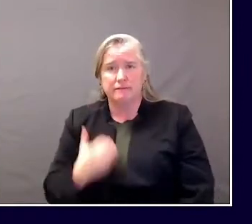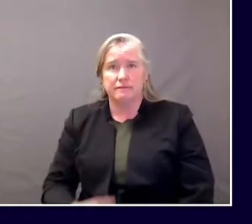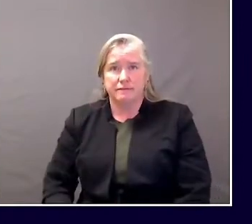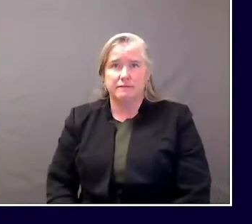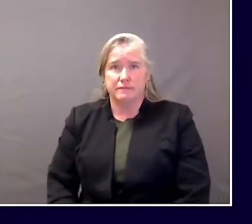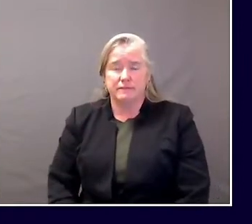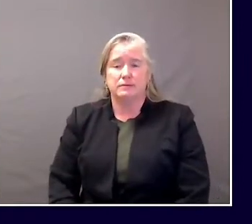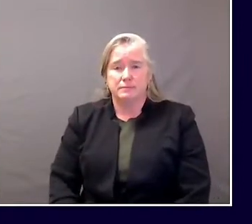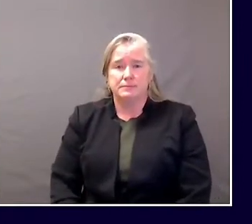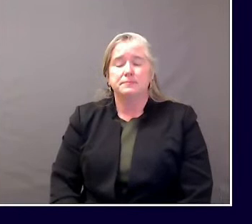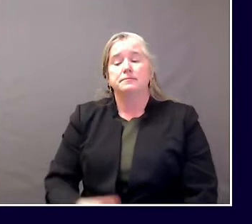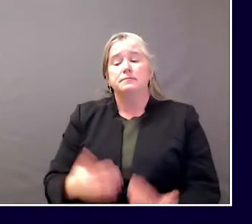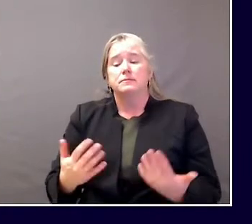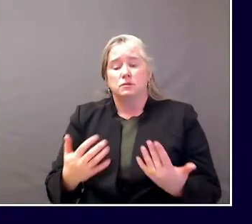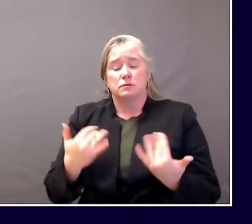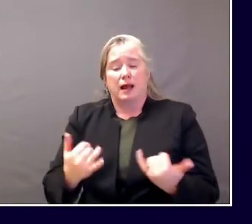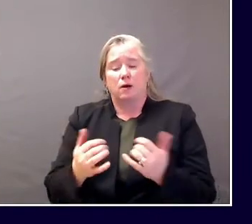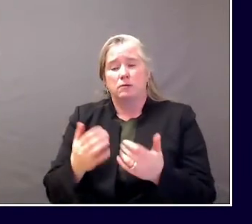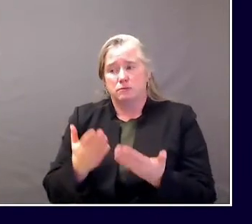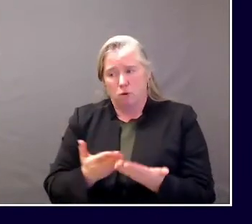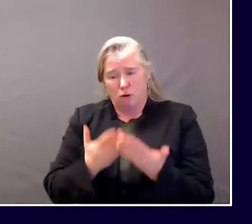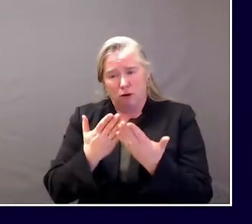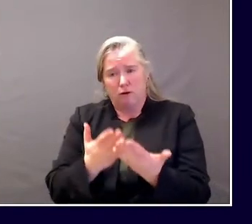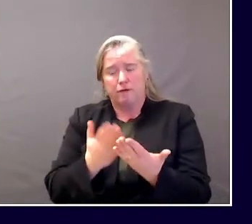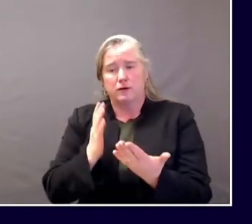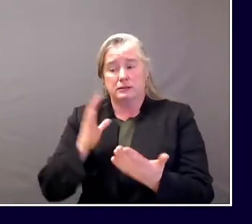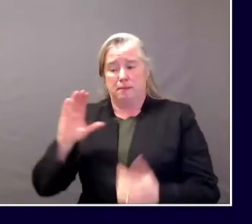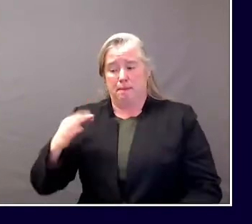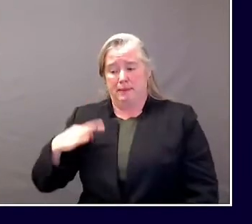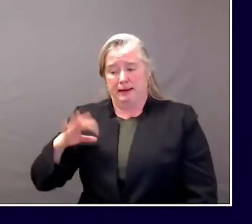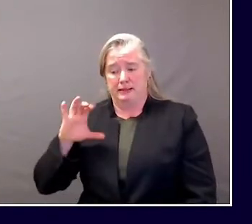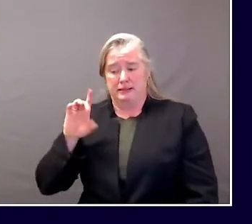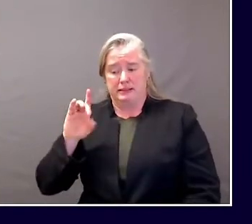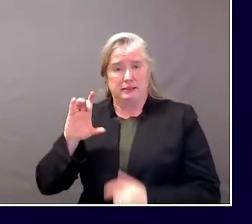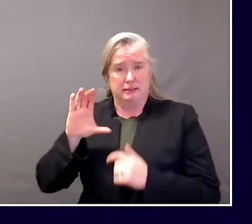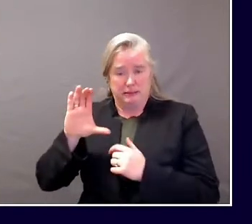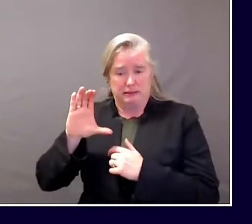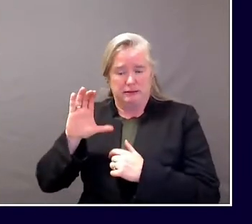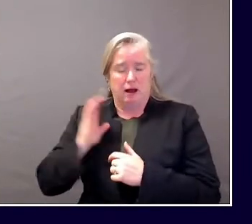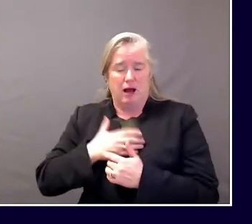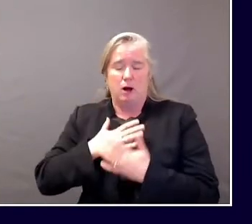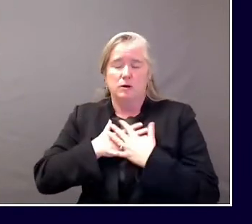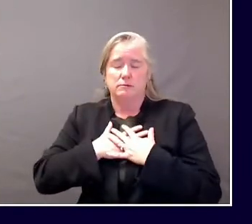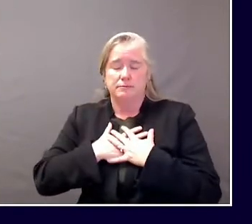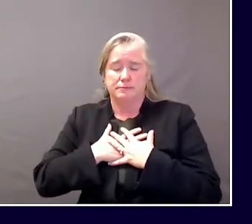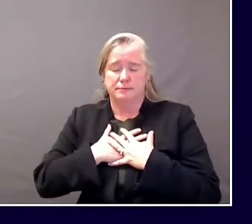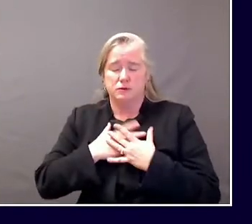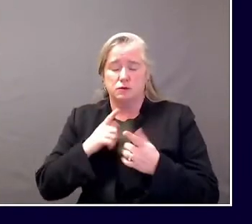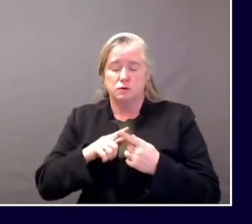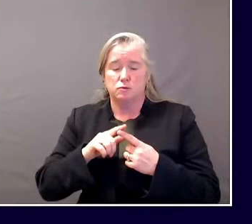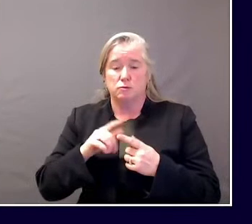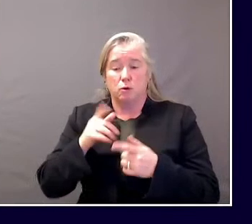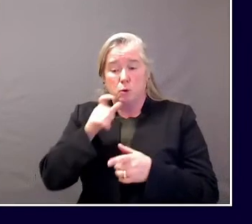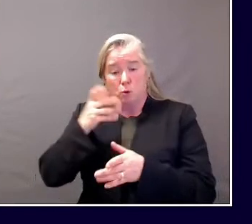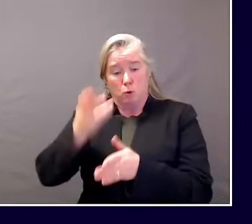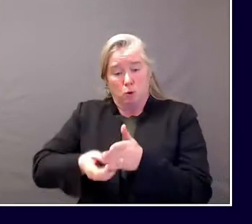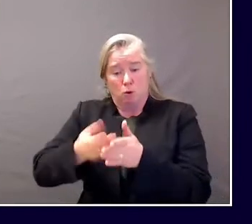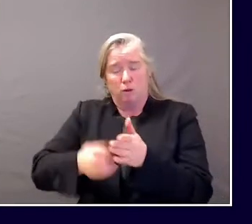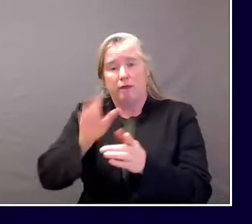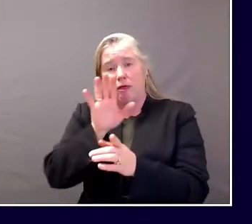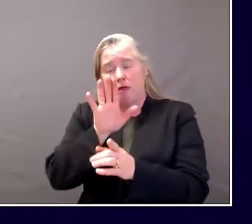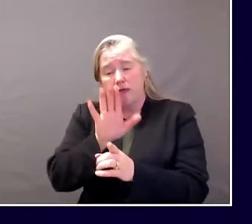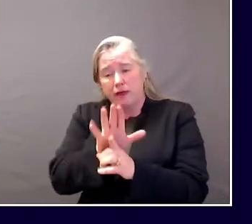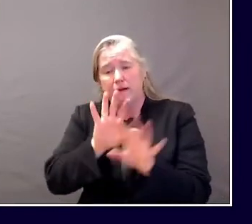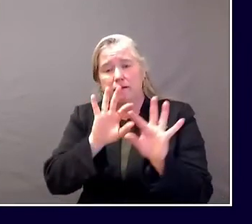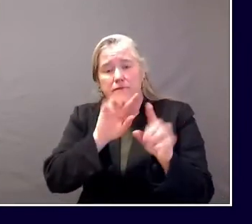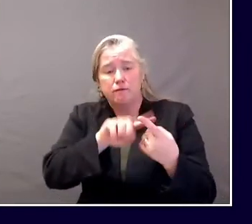always, I'd like to take a moment to offer our deepest condolences to the friends, families, and communities